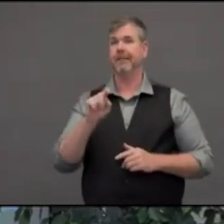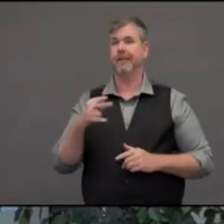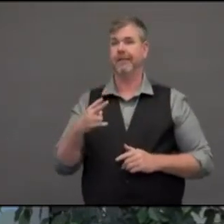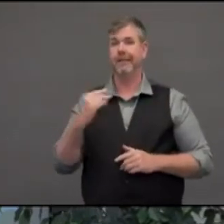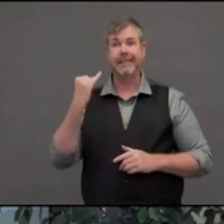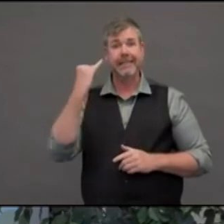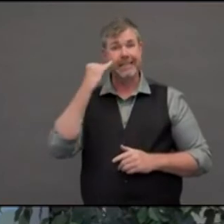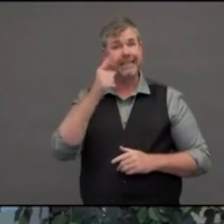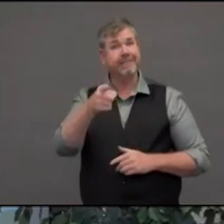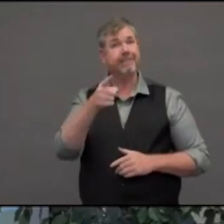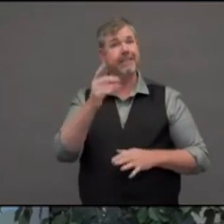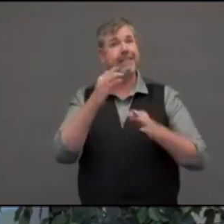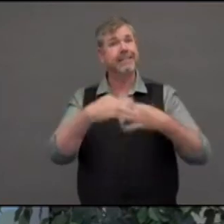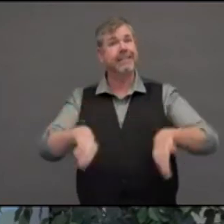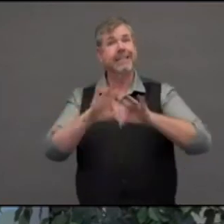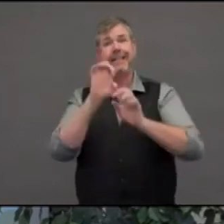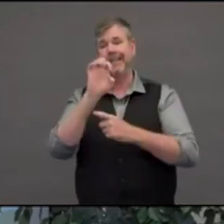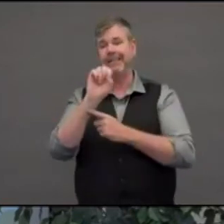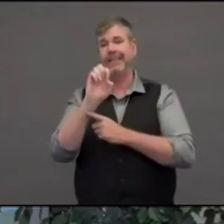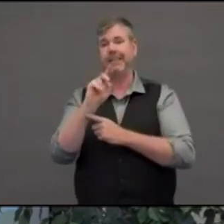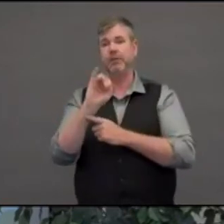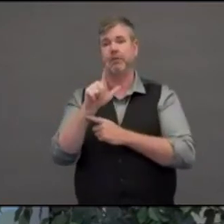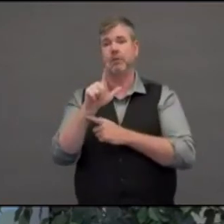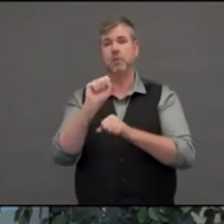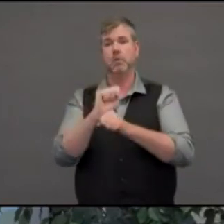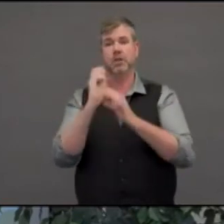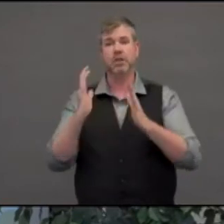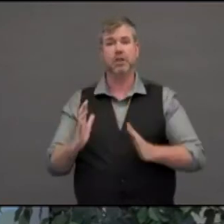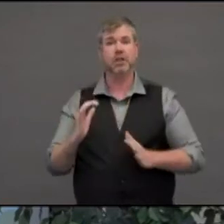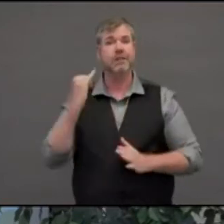you go out to get groceries, make sure that you also go get tested.